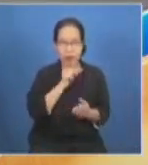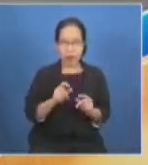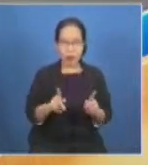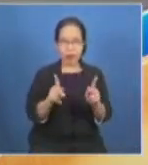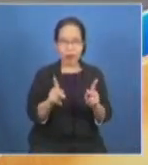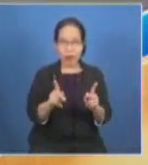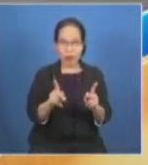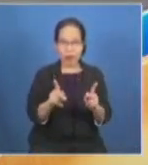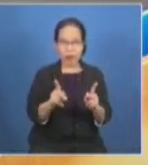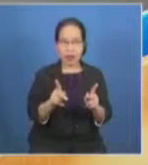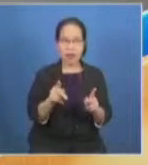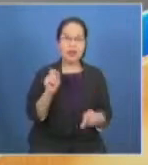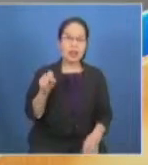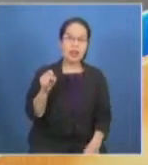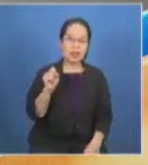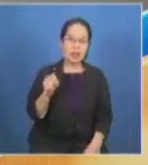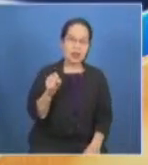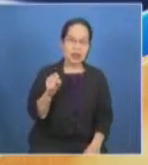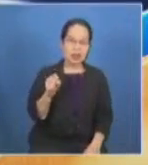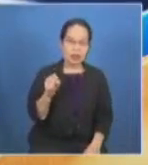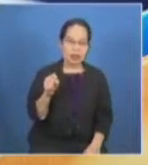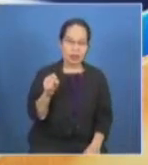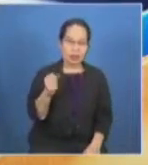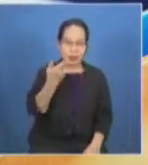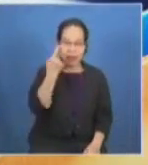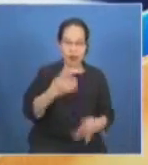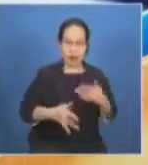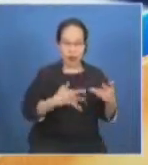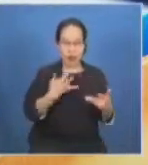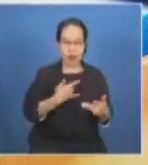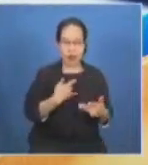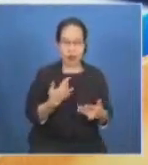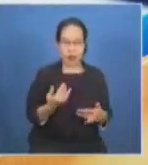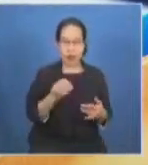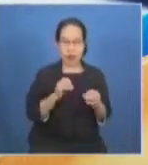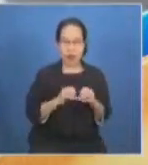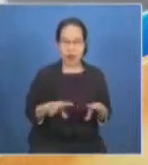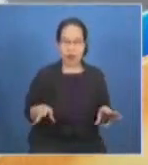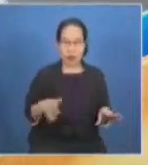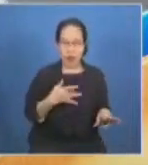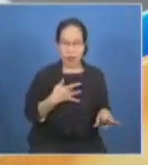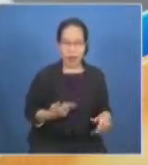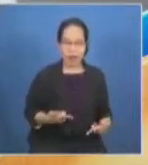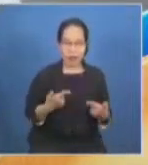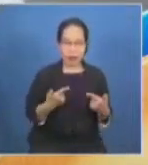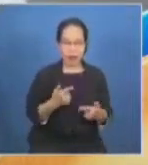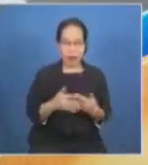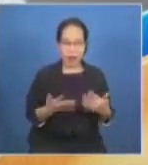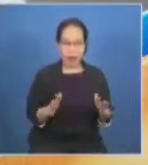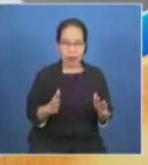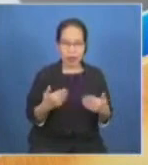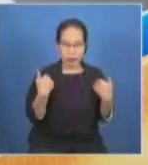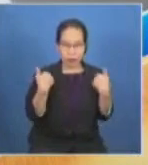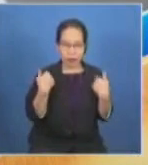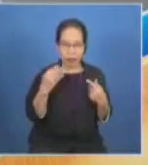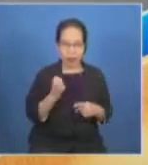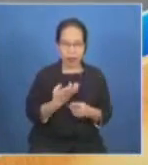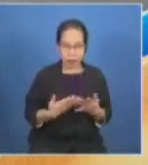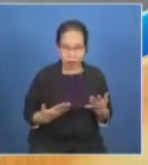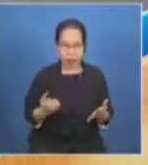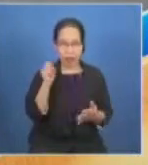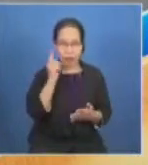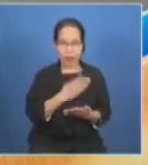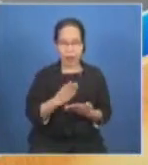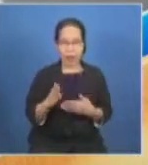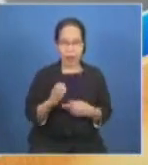you'll be joining Arnel in the old path? Yes, sis, because I could feel something is missing in my life. Missing what? You already have everything. You could